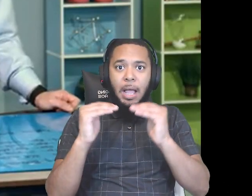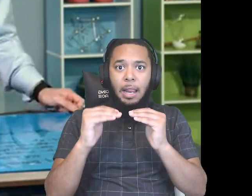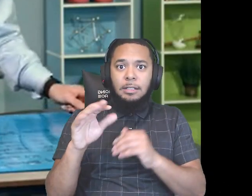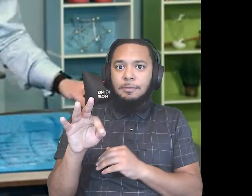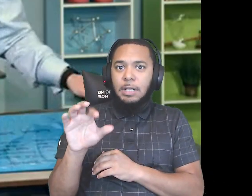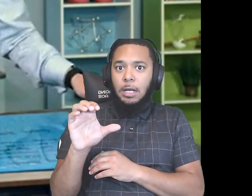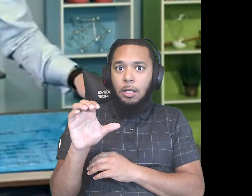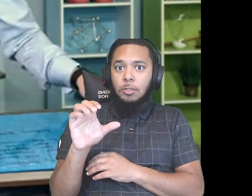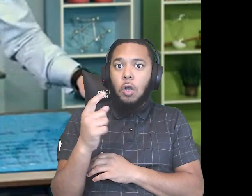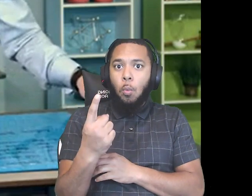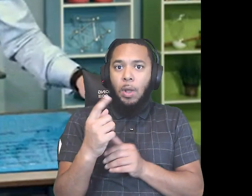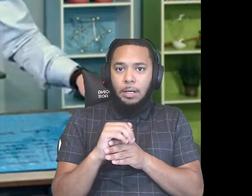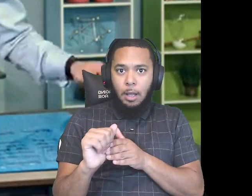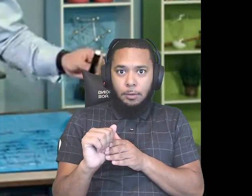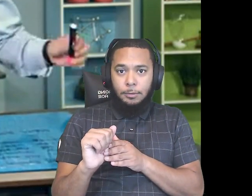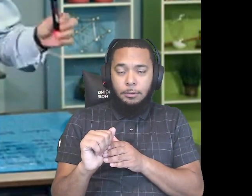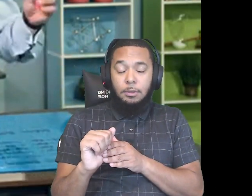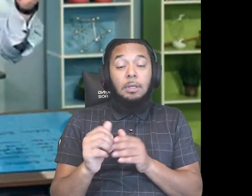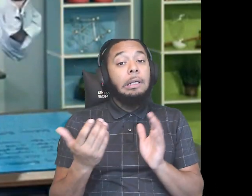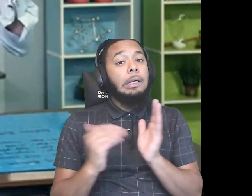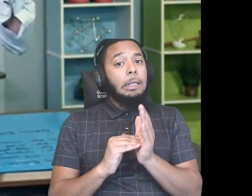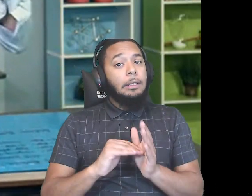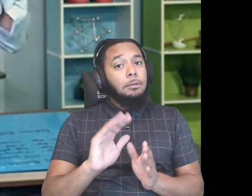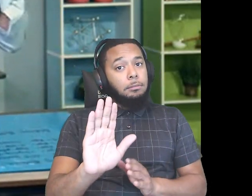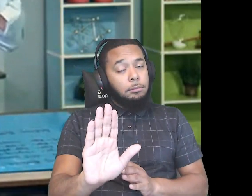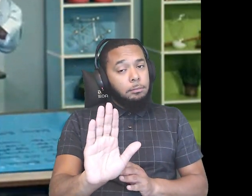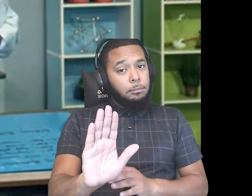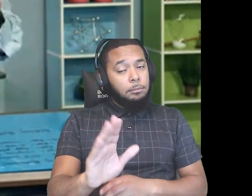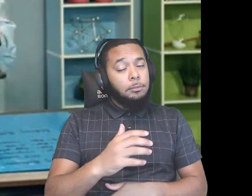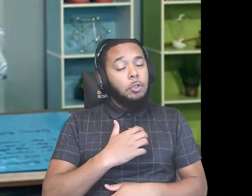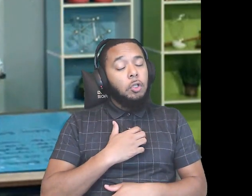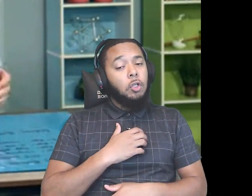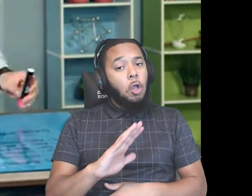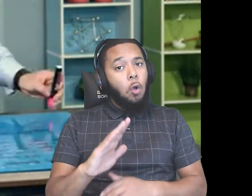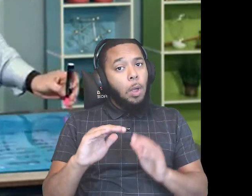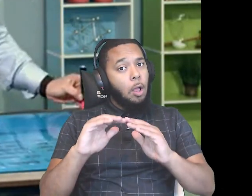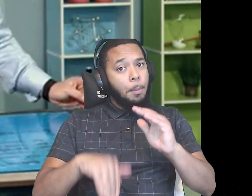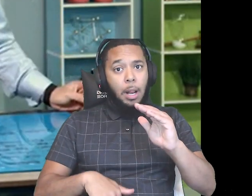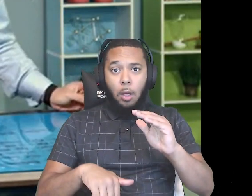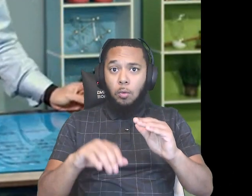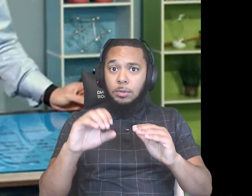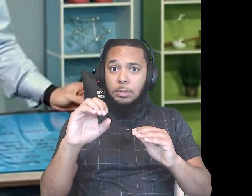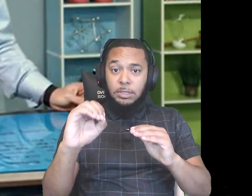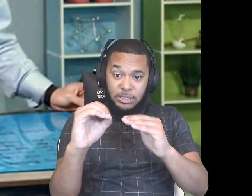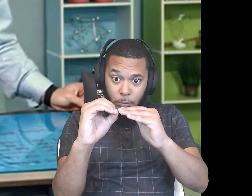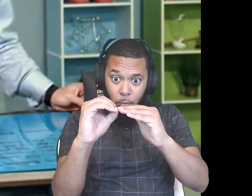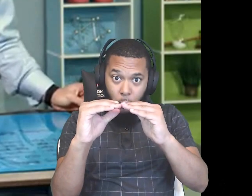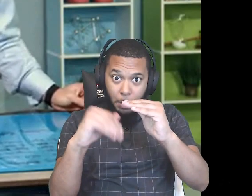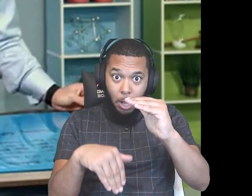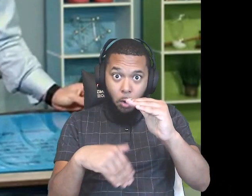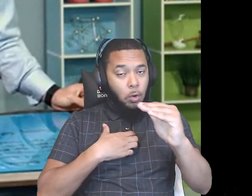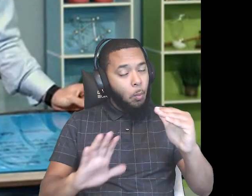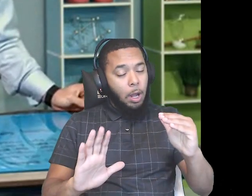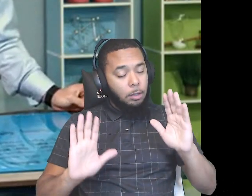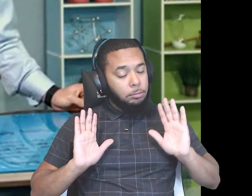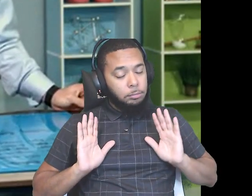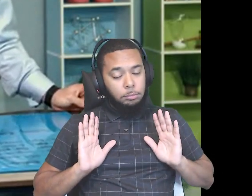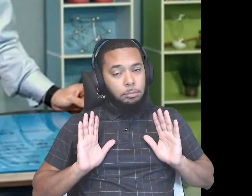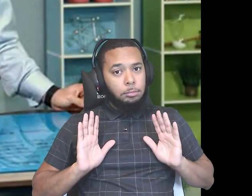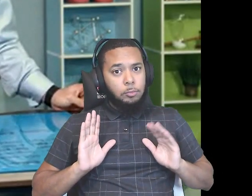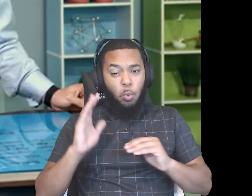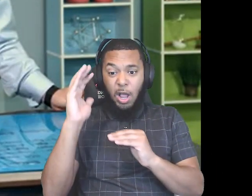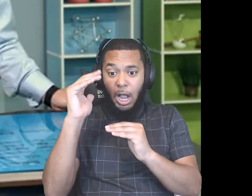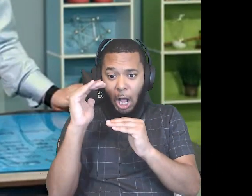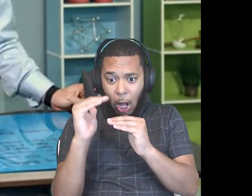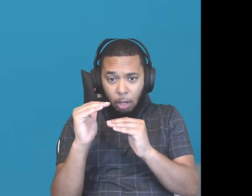Okay. Now, again, we do not want to dip below zero. That's all right. Or even get close to